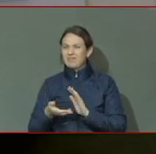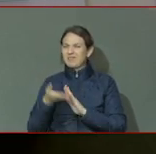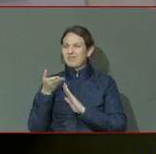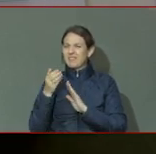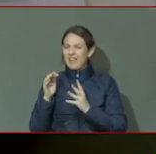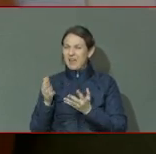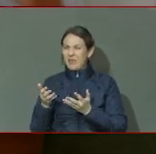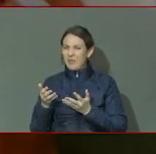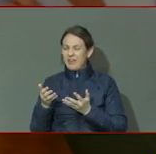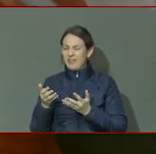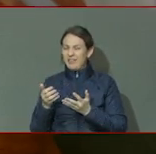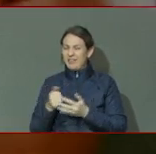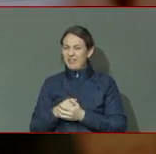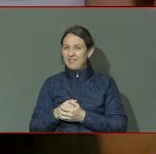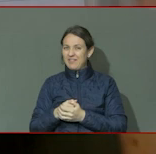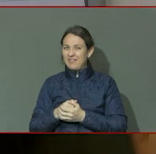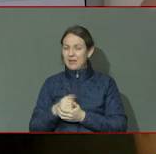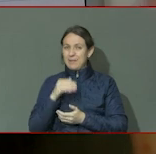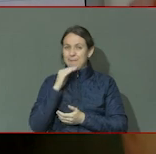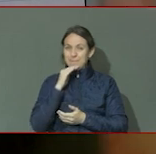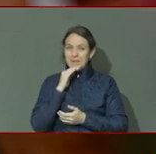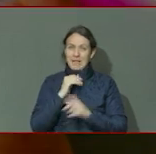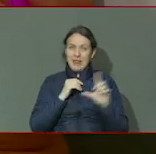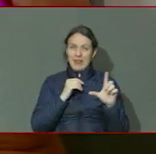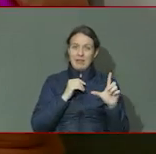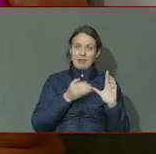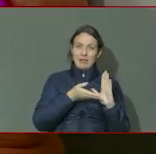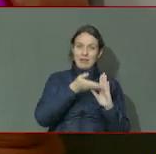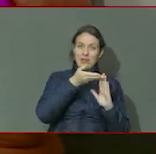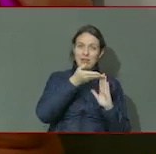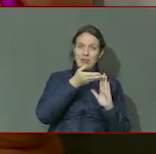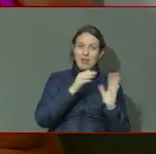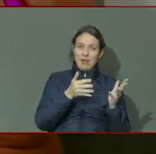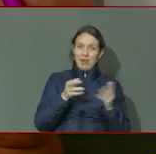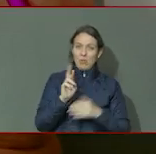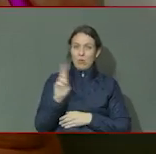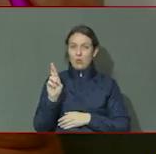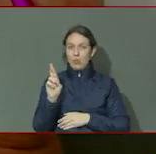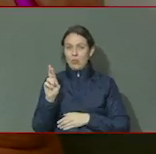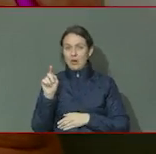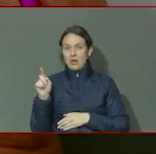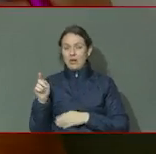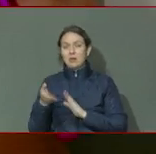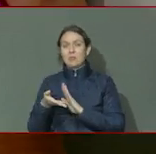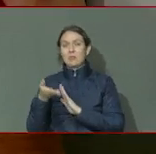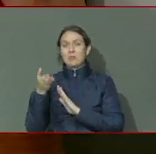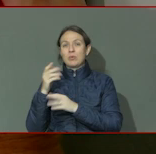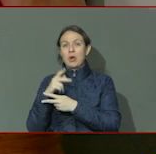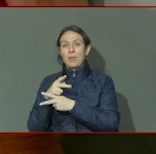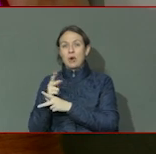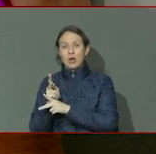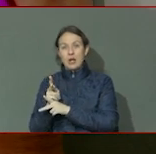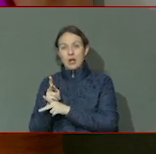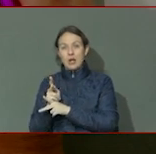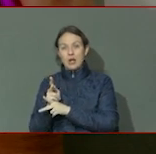the left-hand side, on the right-hand side, I must increase the products and